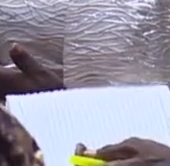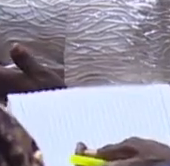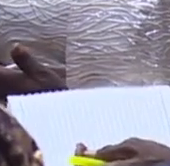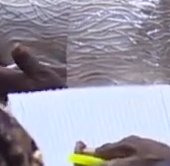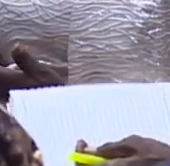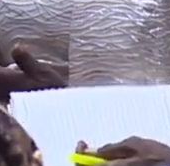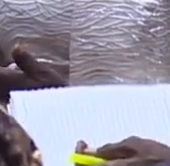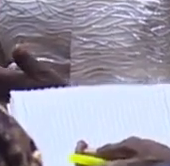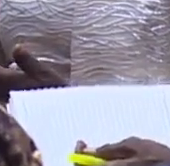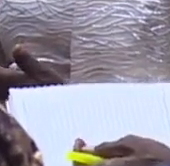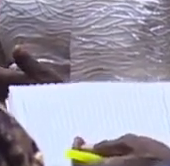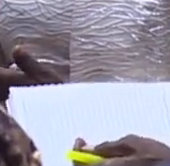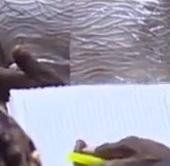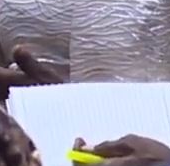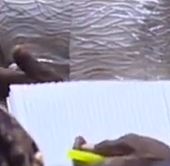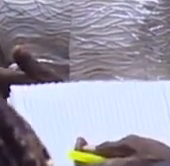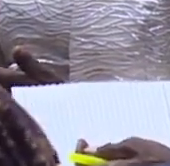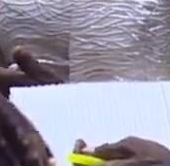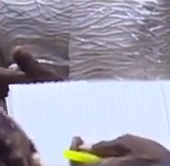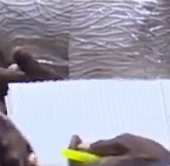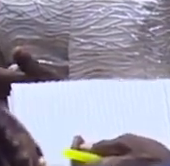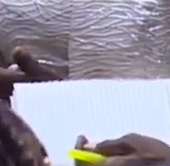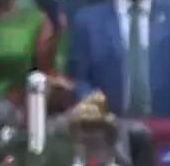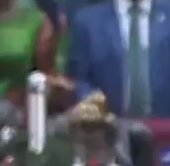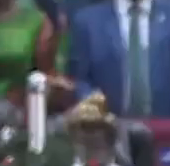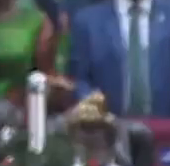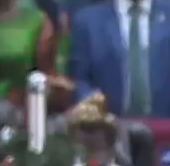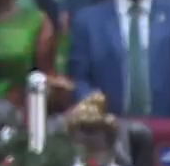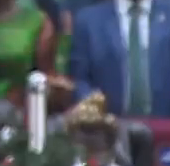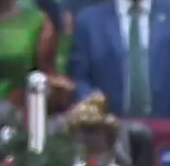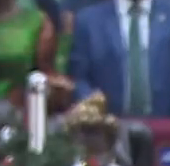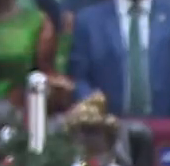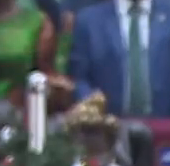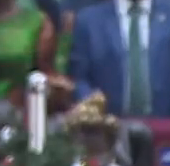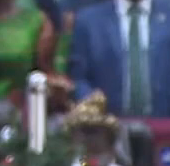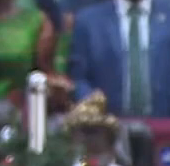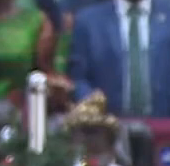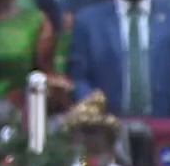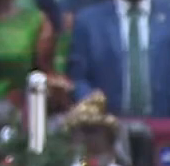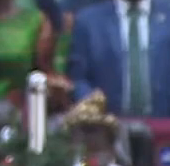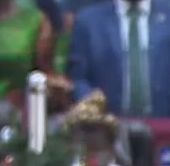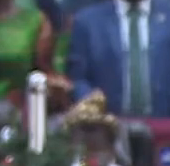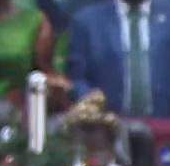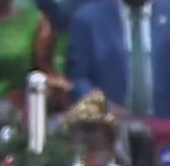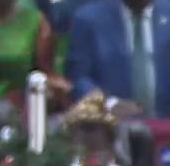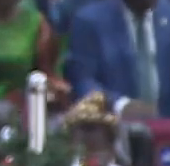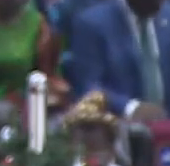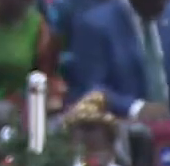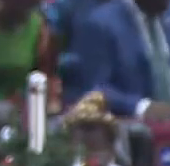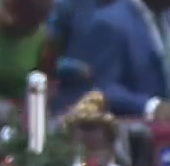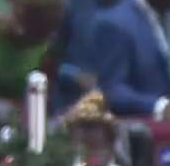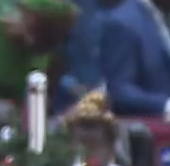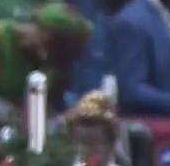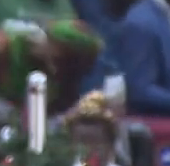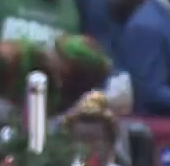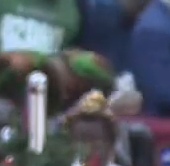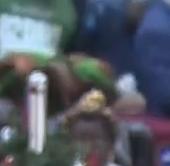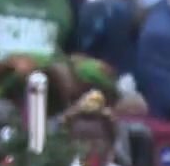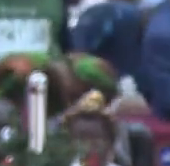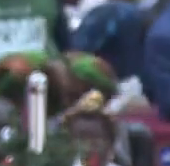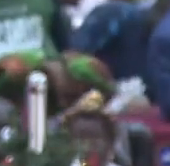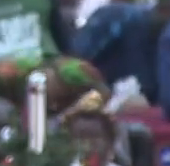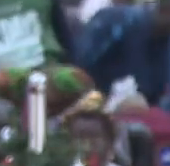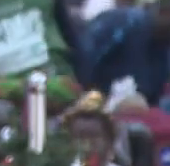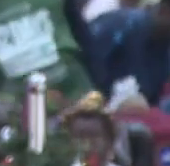In Jesus' mighty name. Ni oruko nla Jesu. Now you can please be seated. Pass the